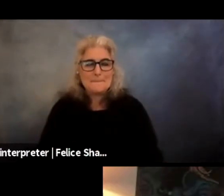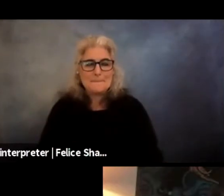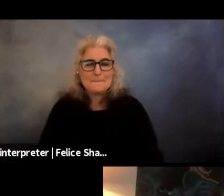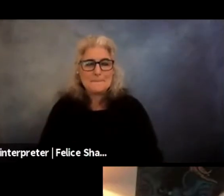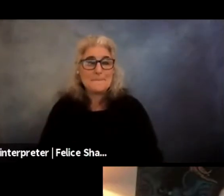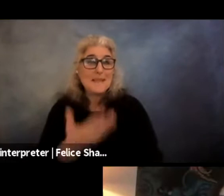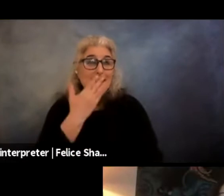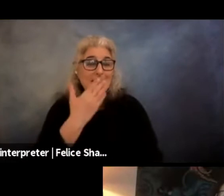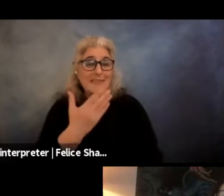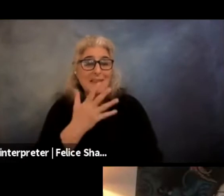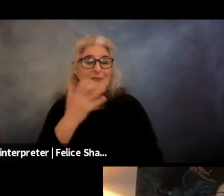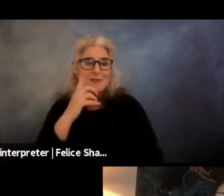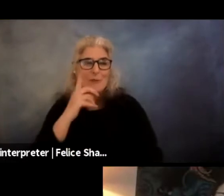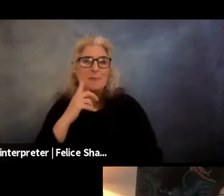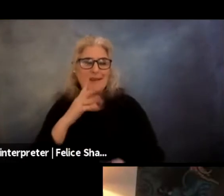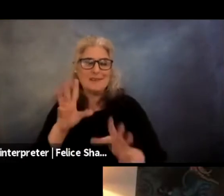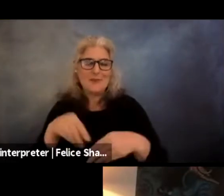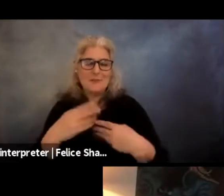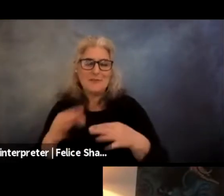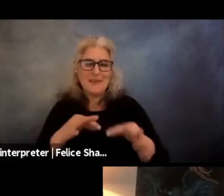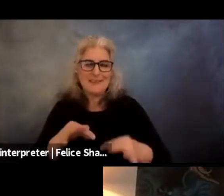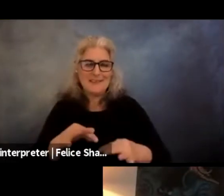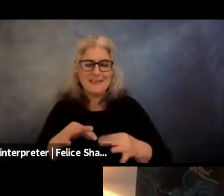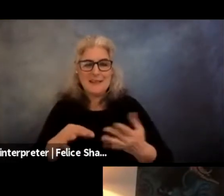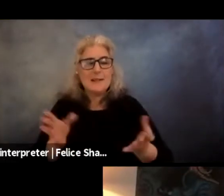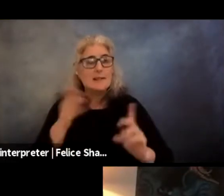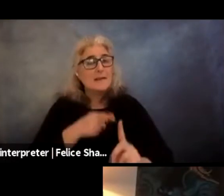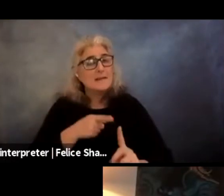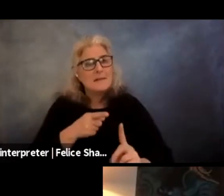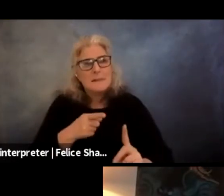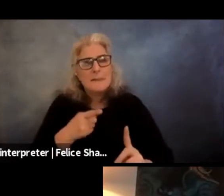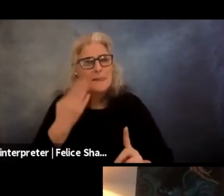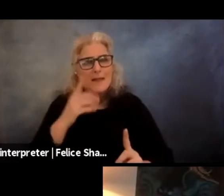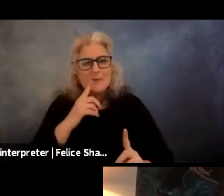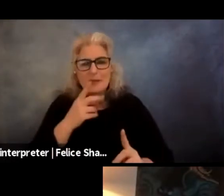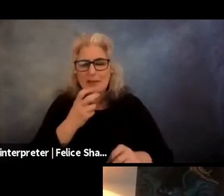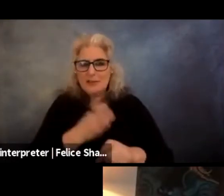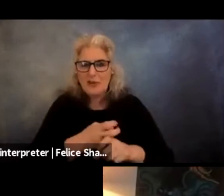Thank you so much for doing that. So I don't know. It's like really hard to monitor